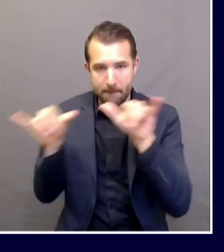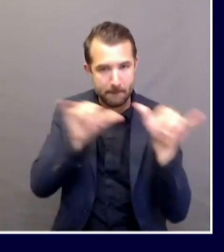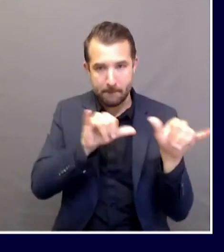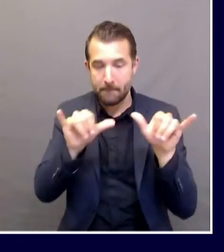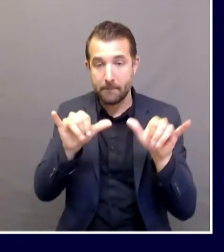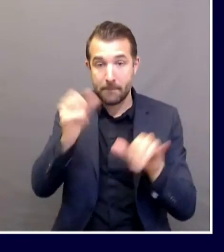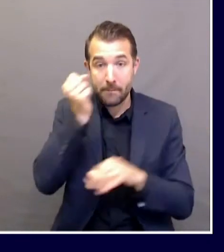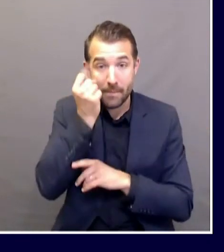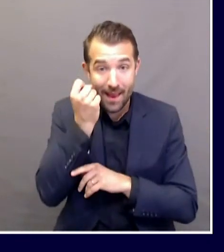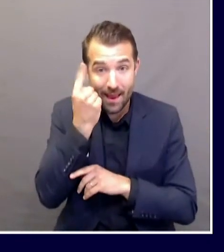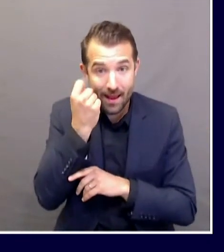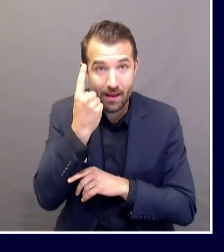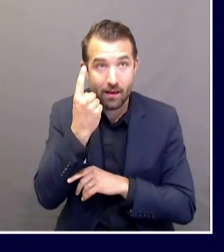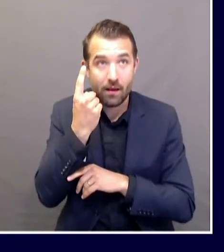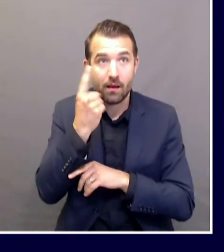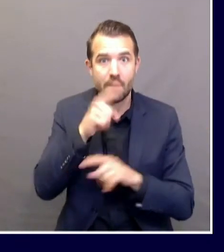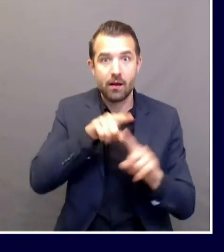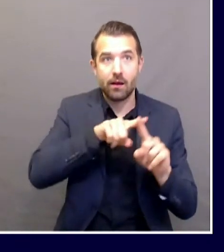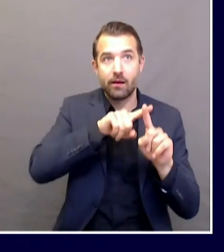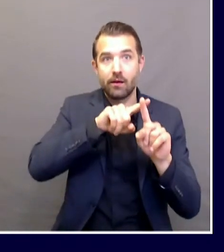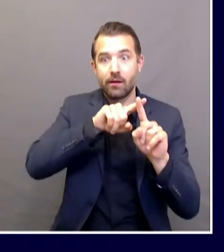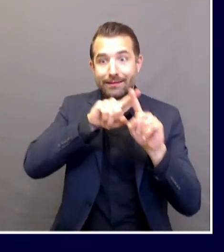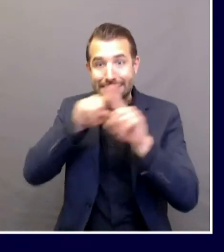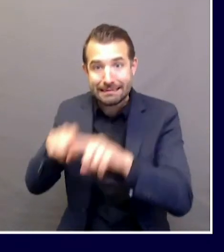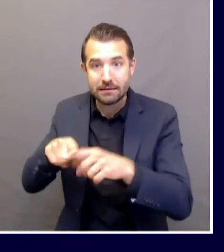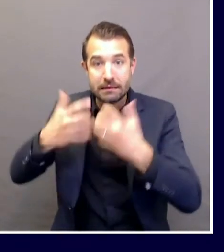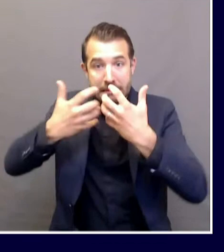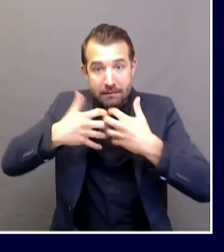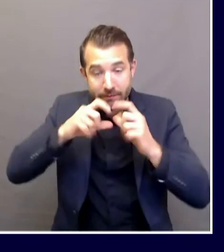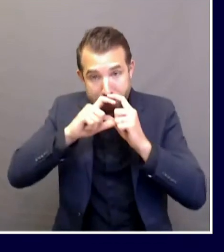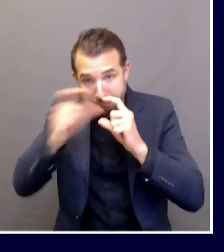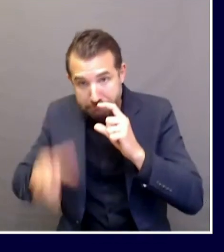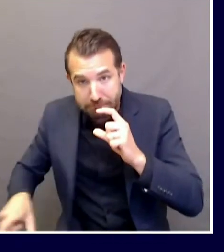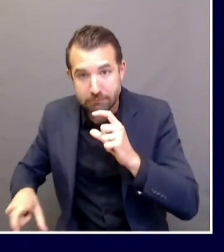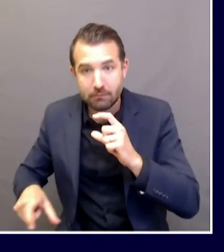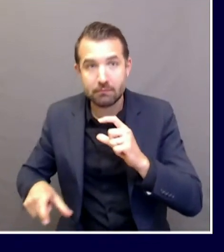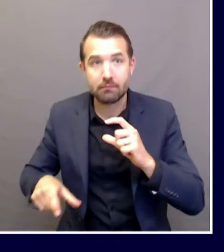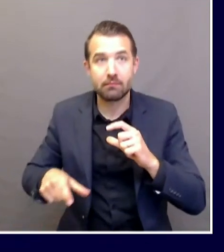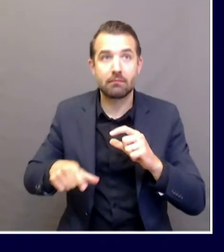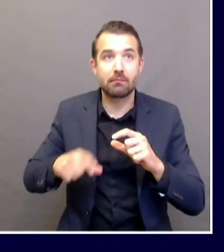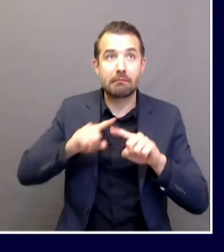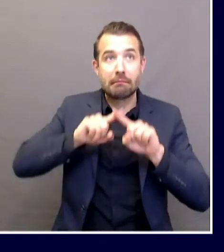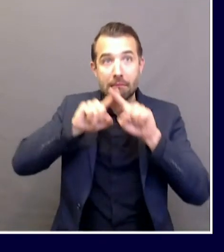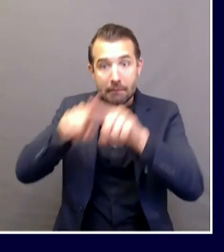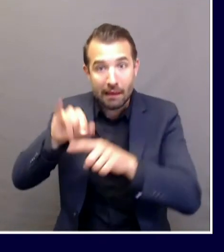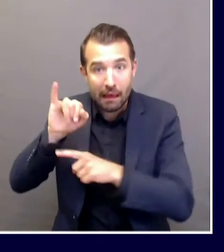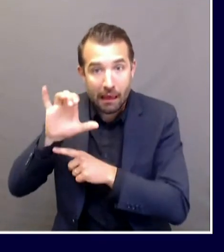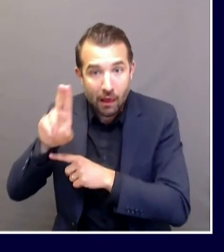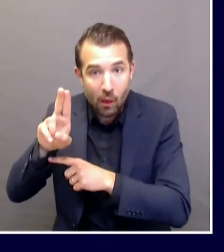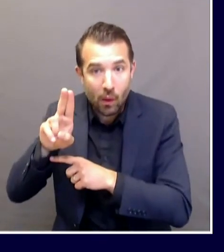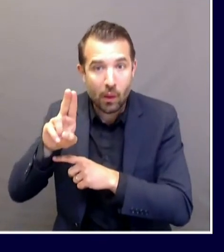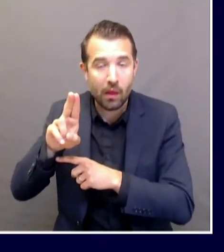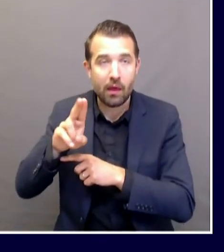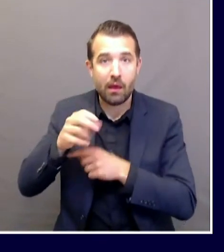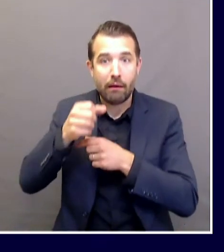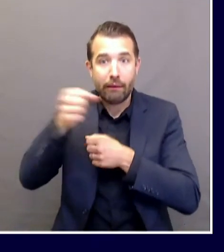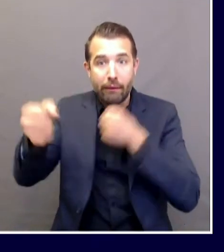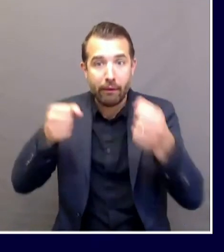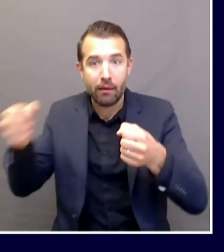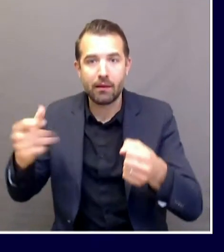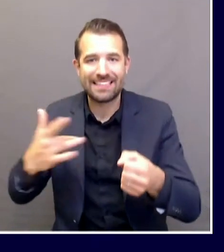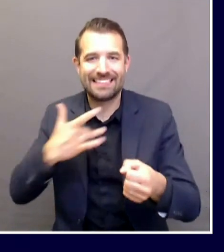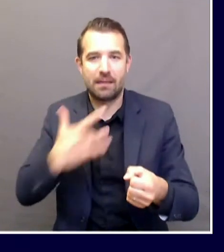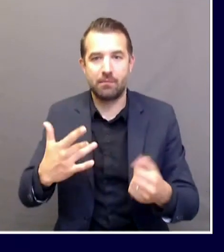20s, your likelihood of needing to be on a ventilator is lower than if you're in your 80s and you're unvaccinated. But when it